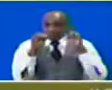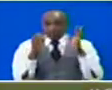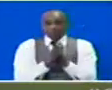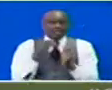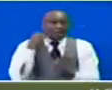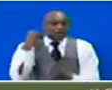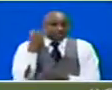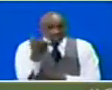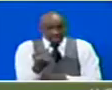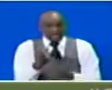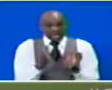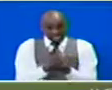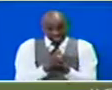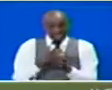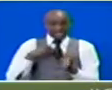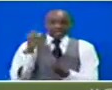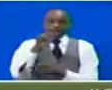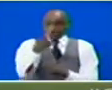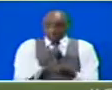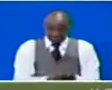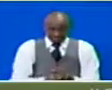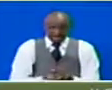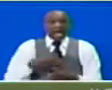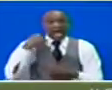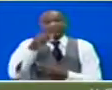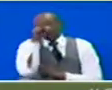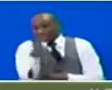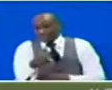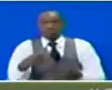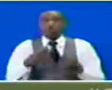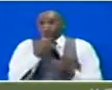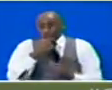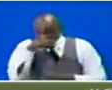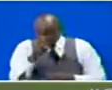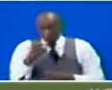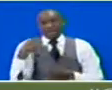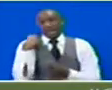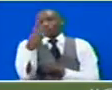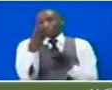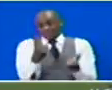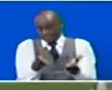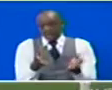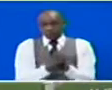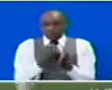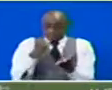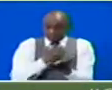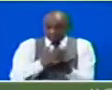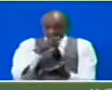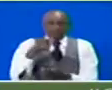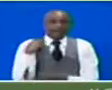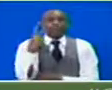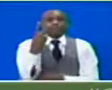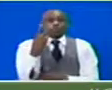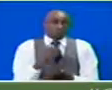Nakumatt at Camp Toyoyo in Nairobi. After today's fixtures, Gor Mahia still lead the standings, while Posta Rangers are second.